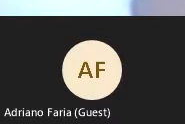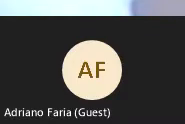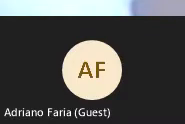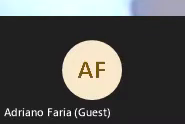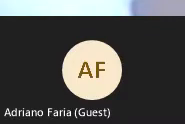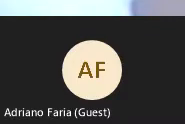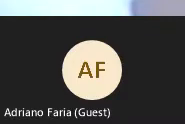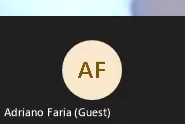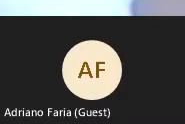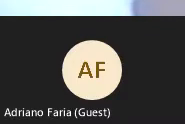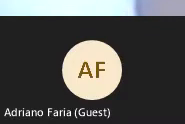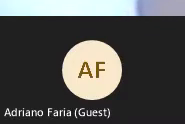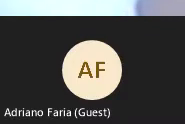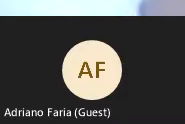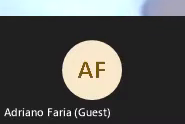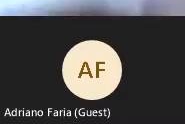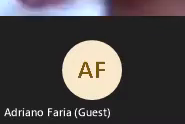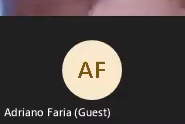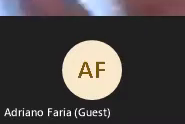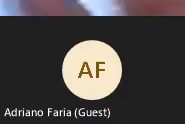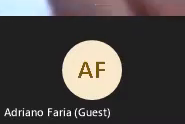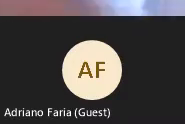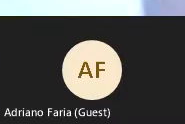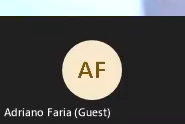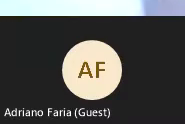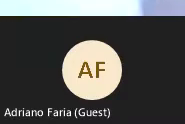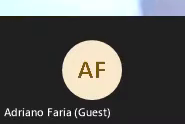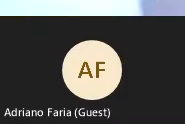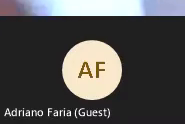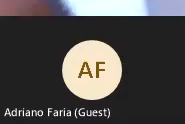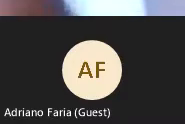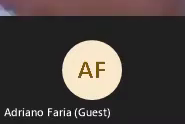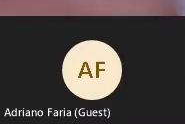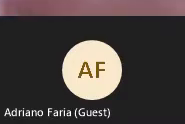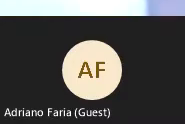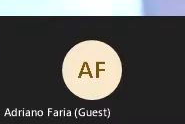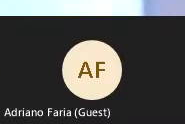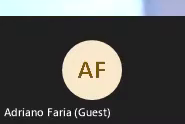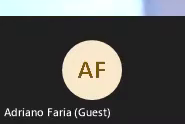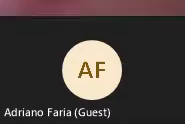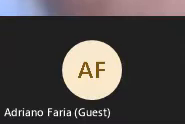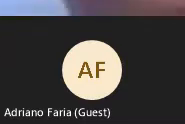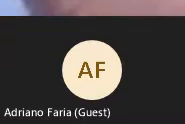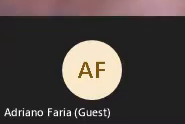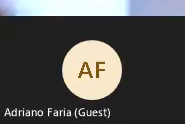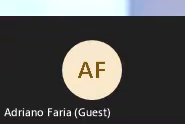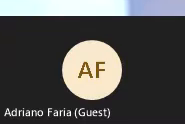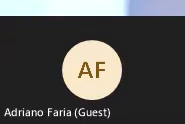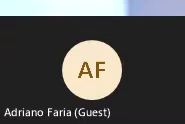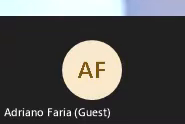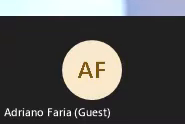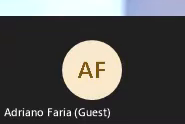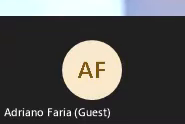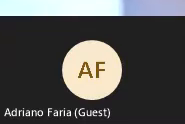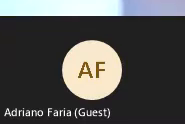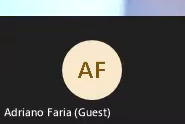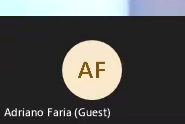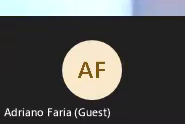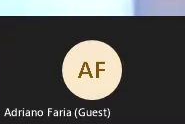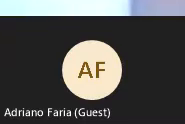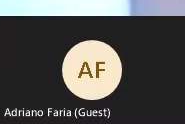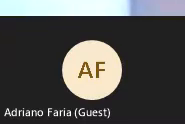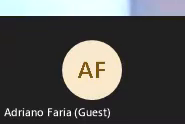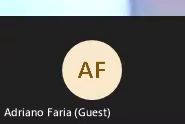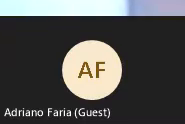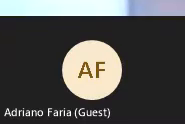To build the myUnisa content. So that's actually only part that Moodle really plays.